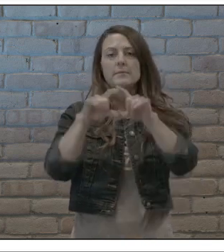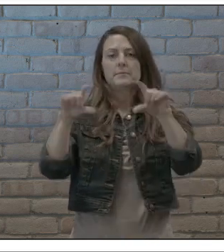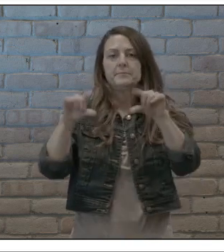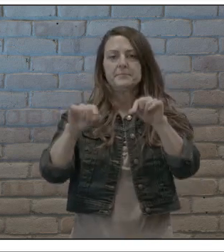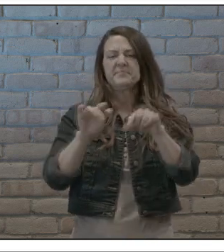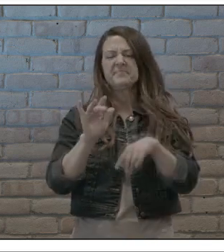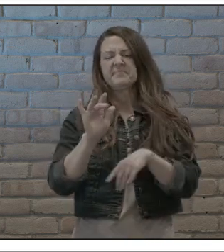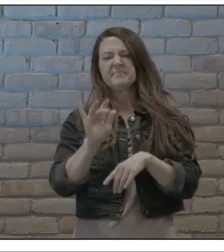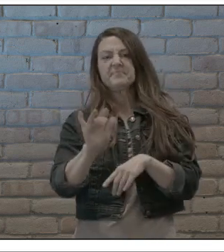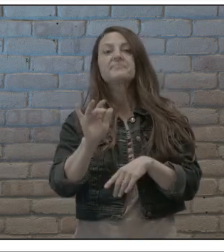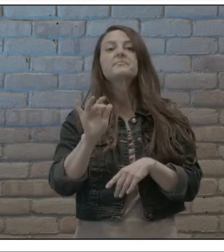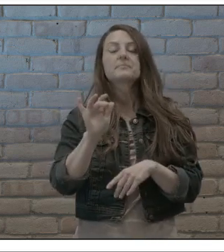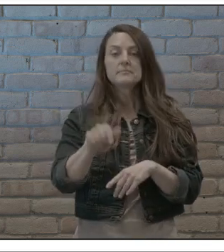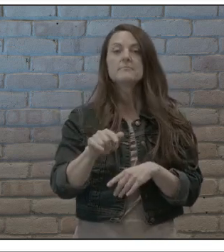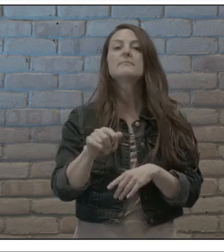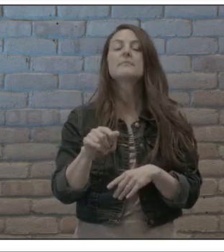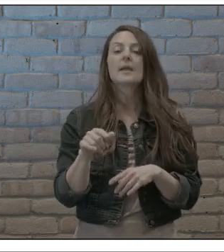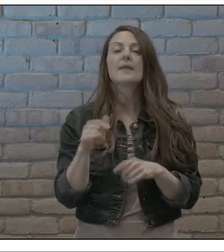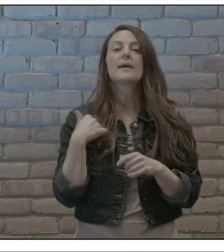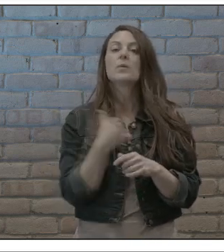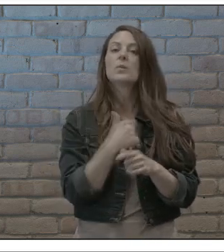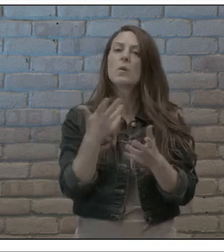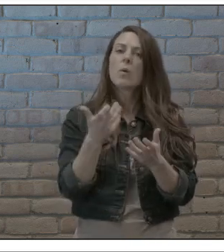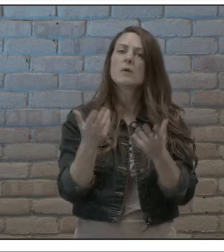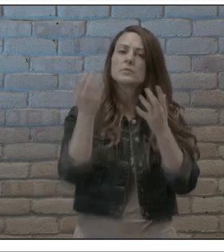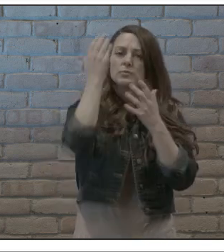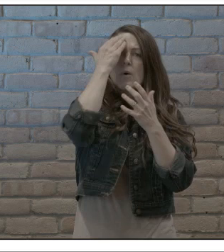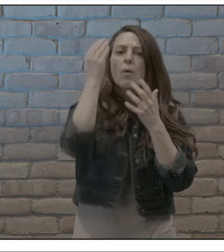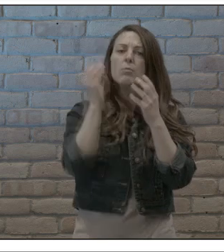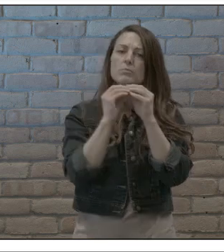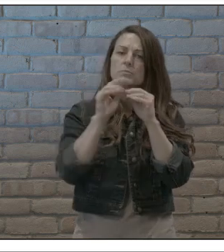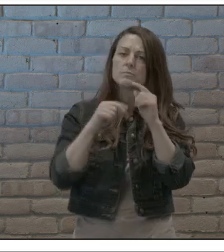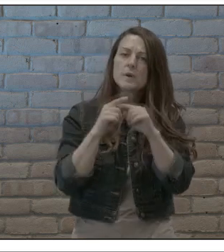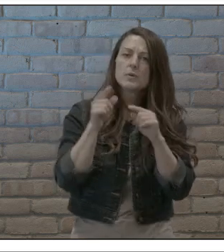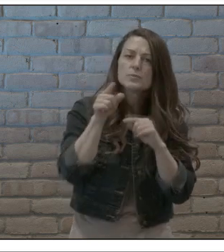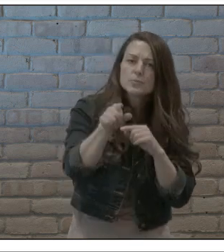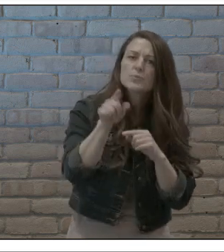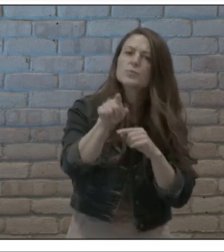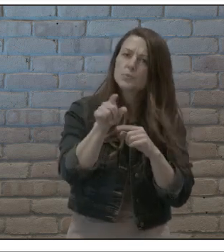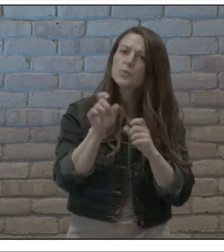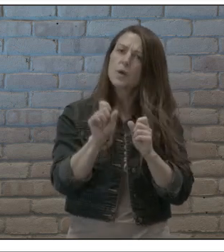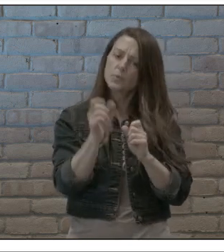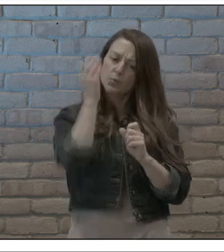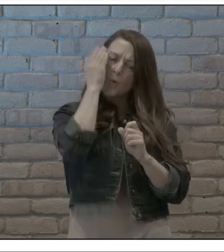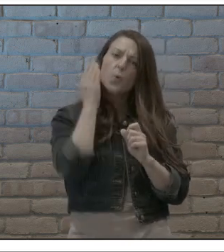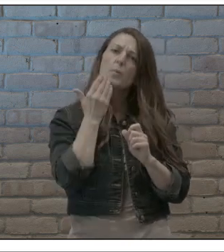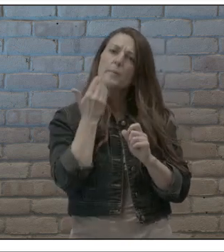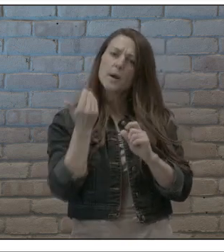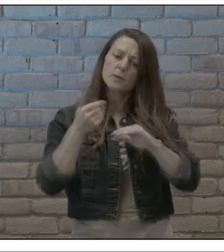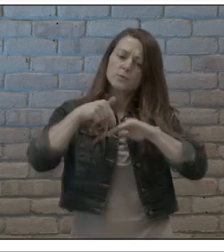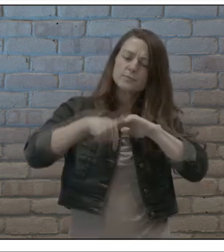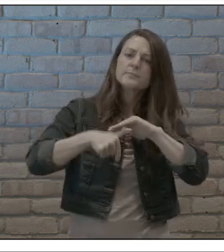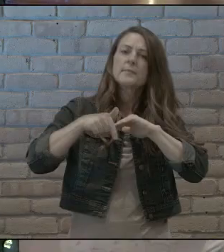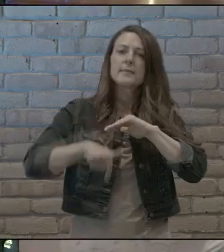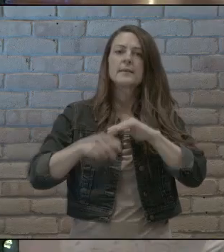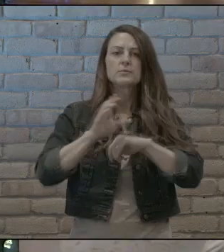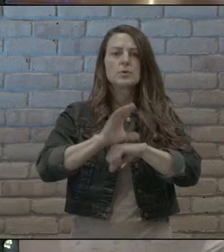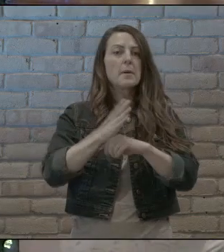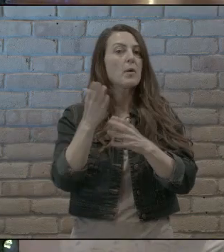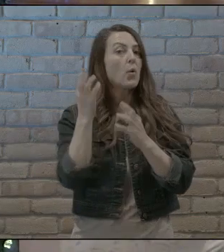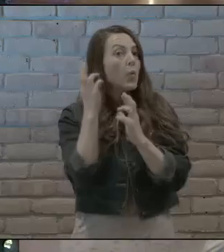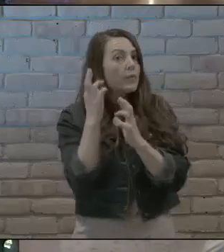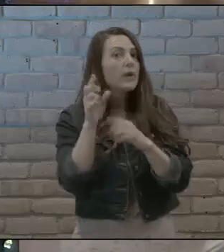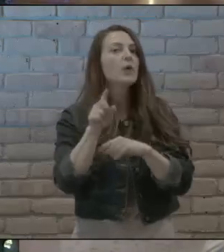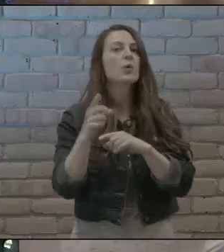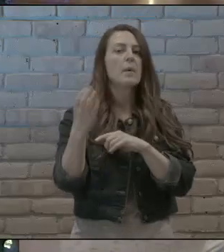on your screen. Connect with us so that we can get to know you and you can get to know us, and hopefully you'll be one of those people who continues to come back